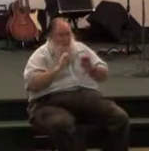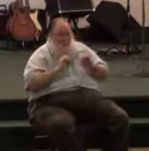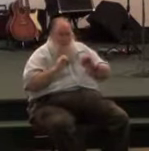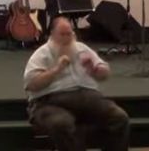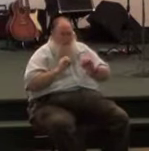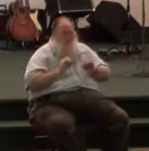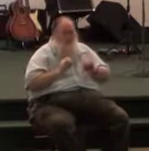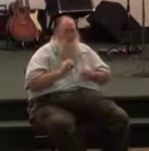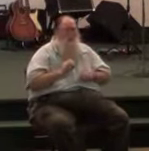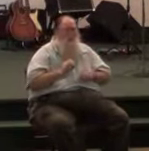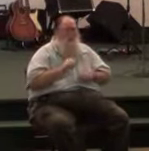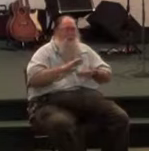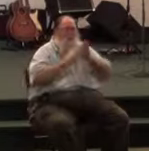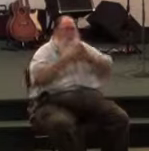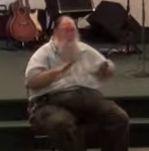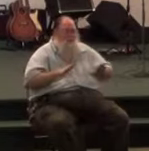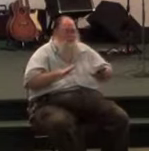Those guys that were accusing